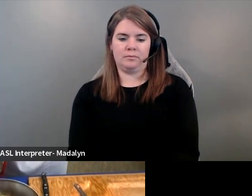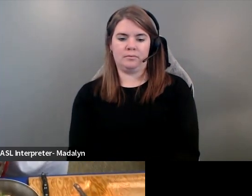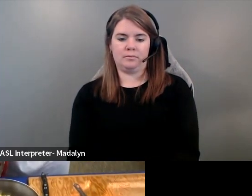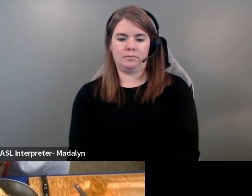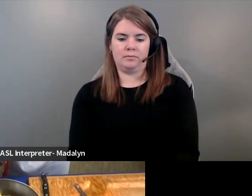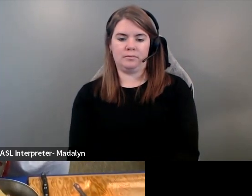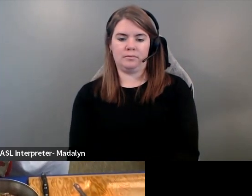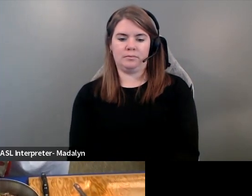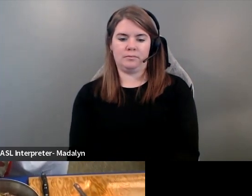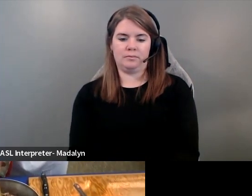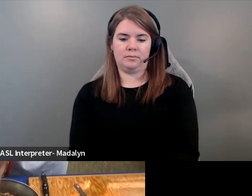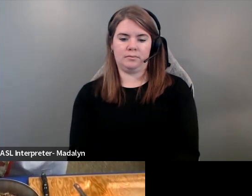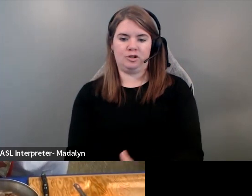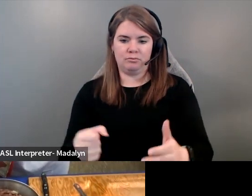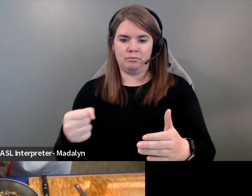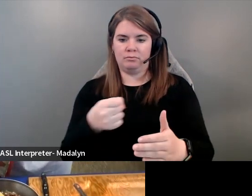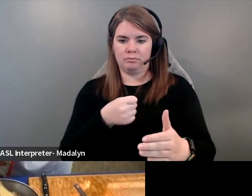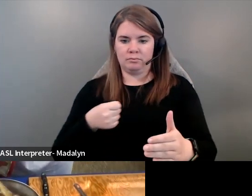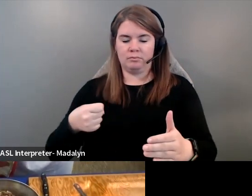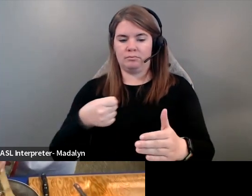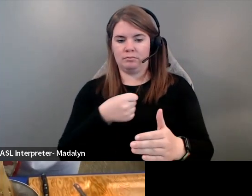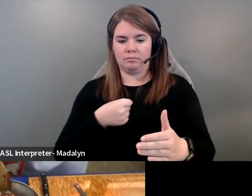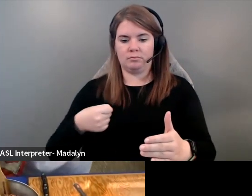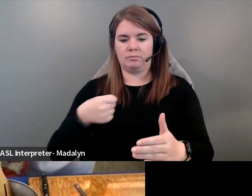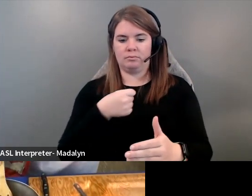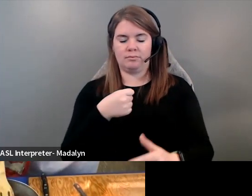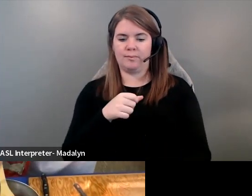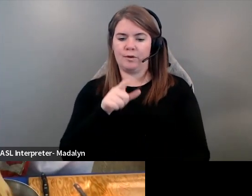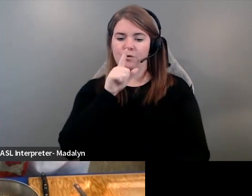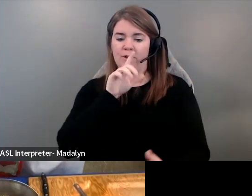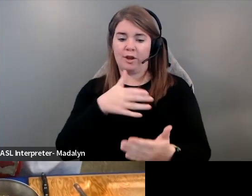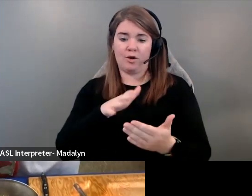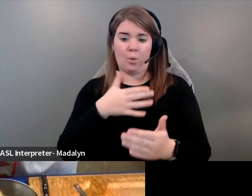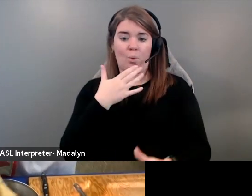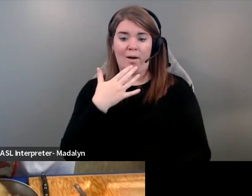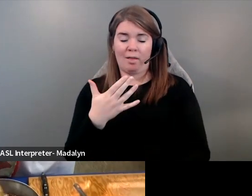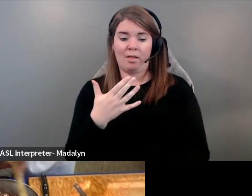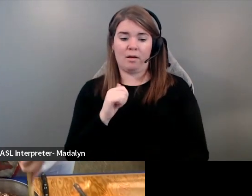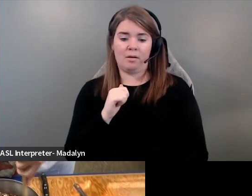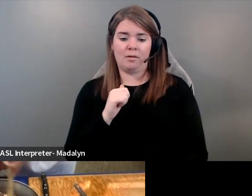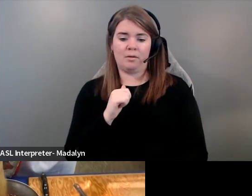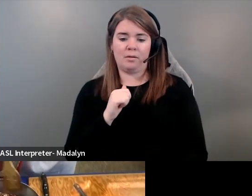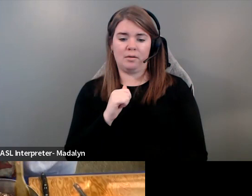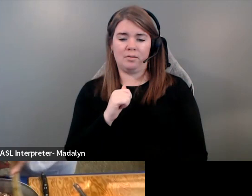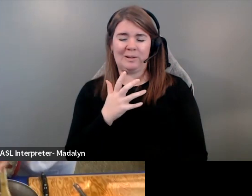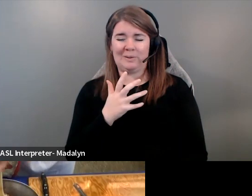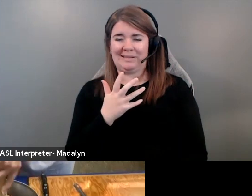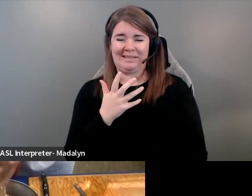going to stir that up. They cooked really well in the cooker. They're almost